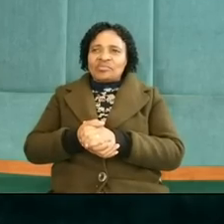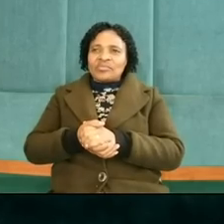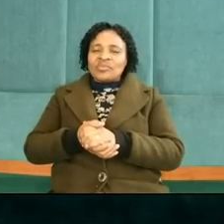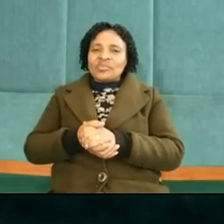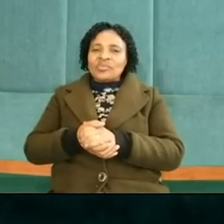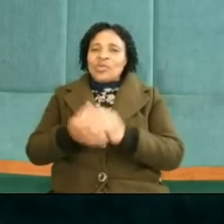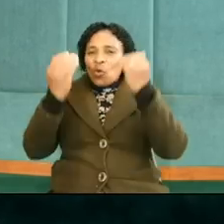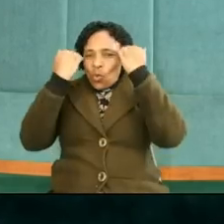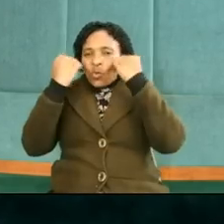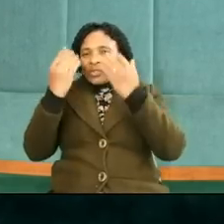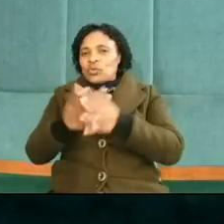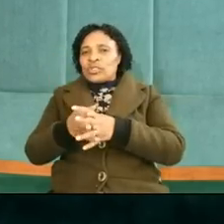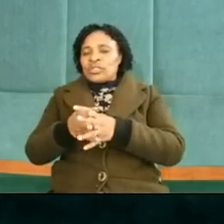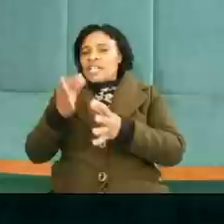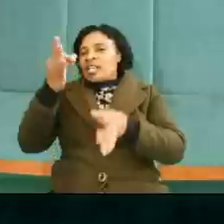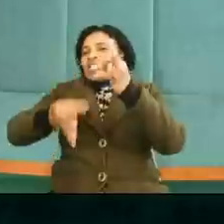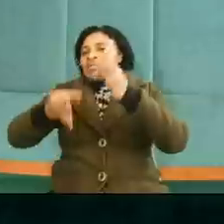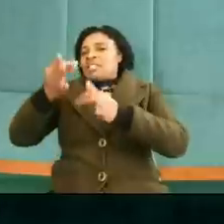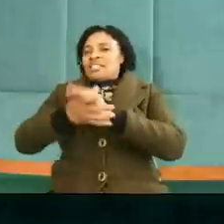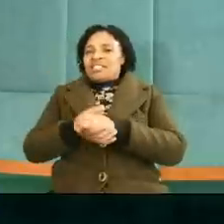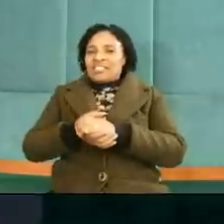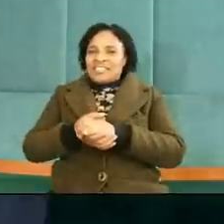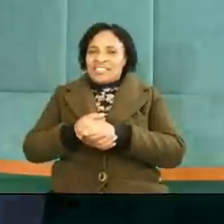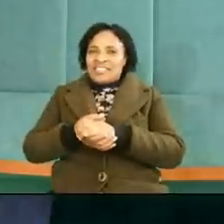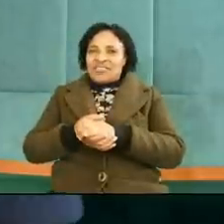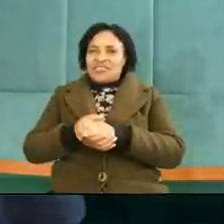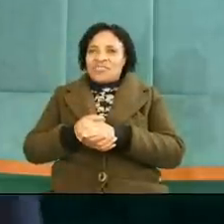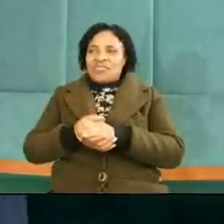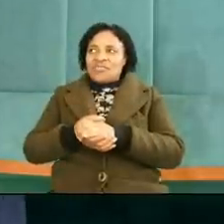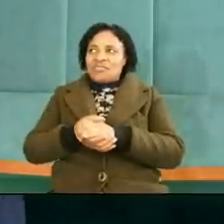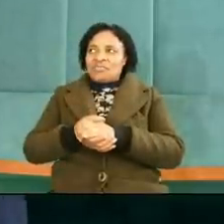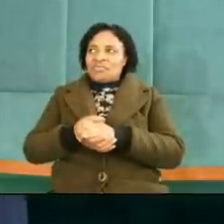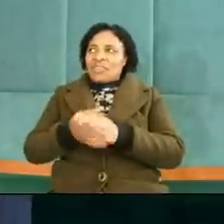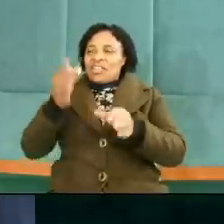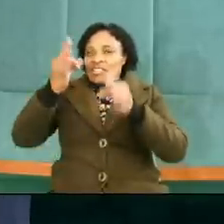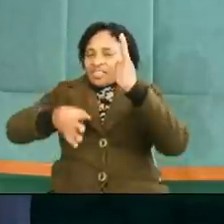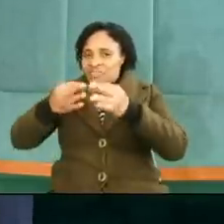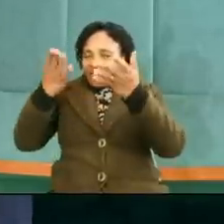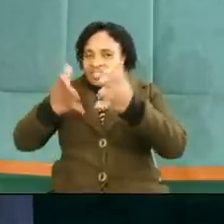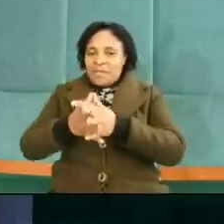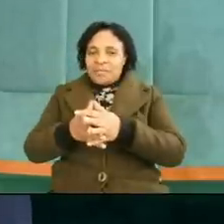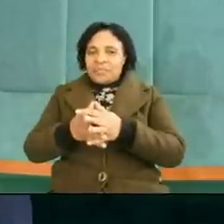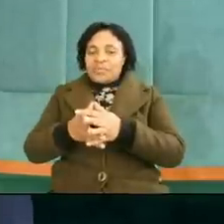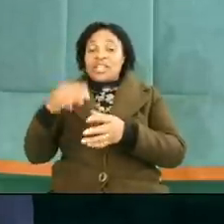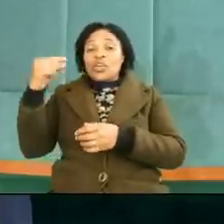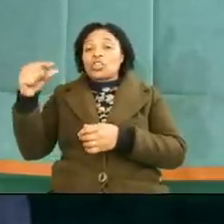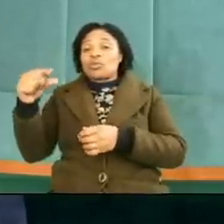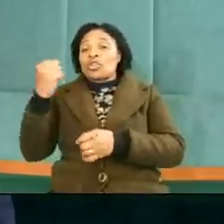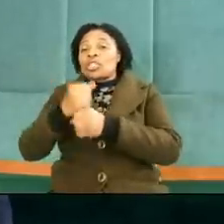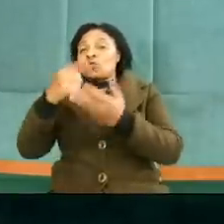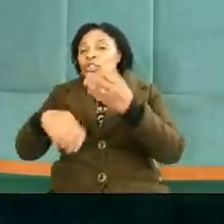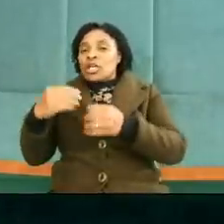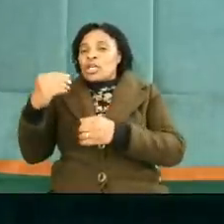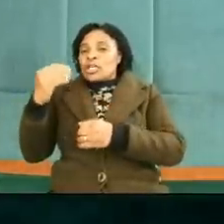Substitute the word court for judgment. Ah, now you're getting me. Hey, how does judgment get in here? What does the gospel have to do with